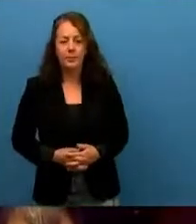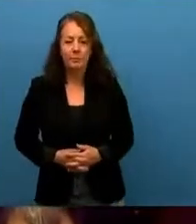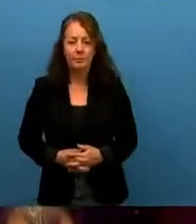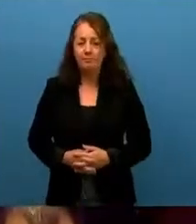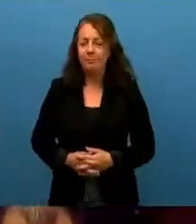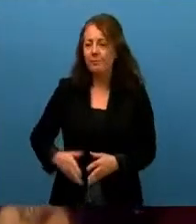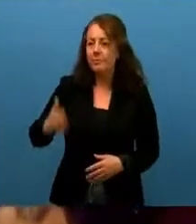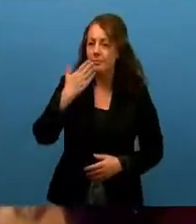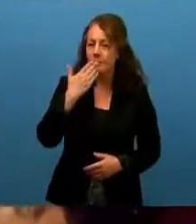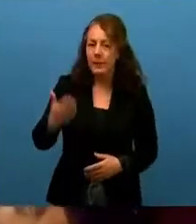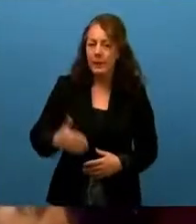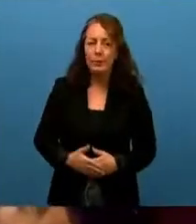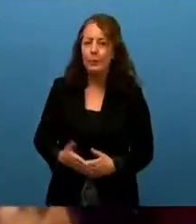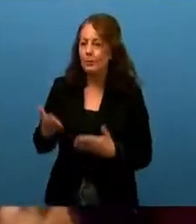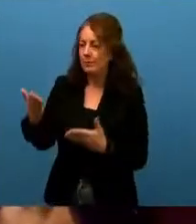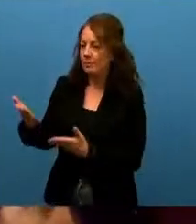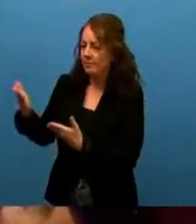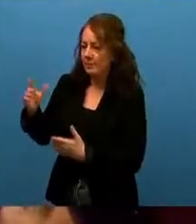joint statement.